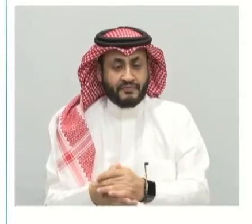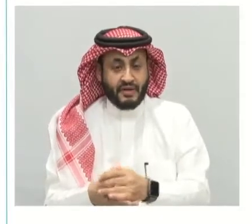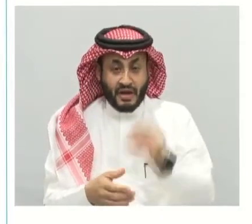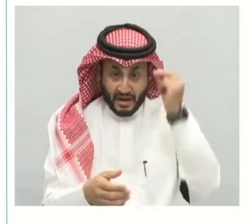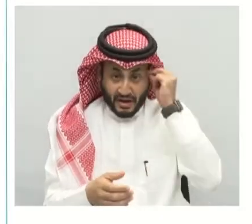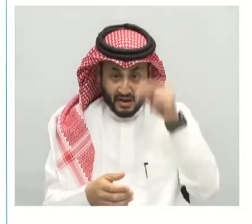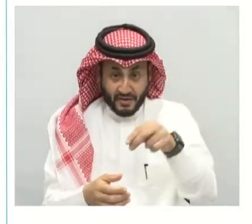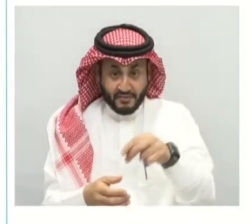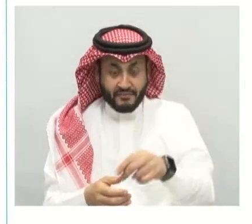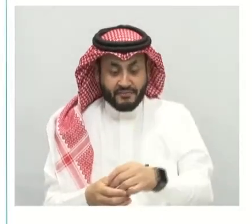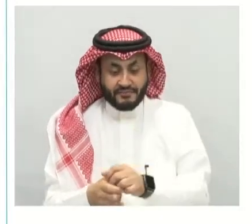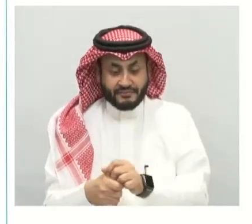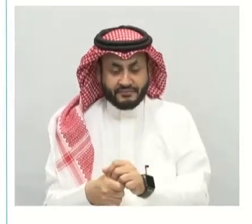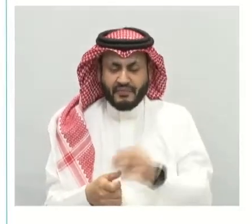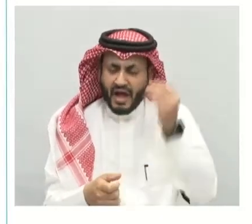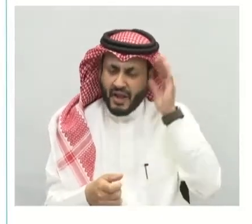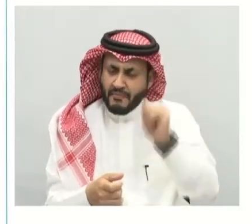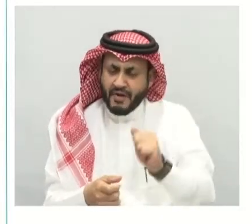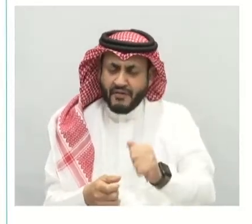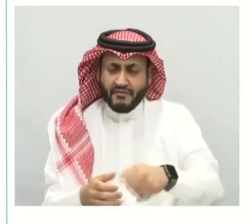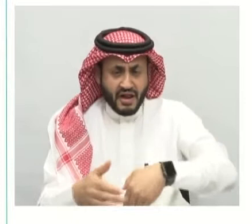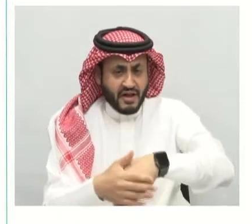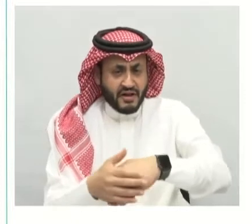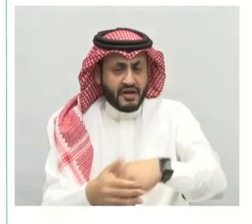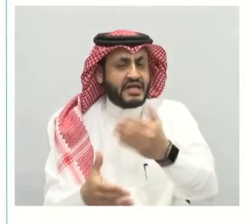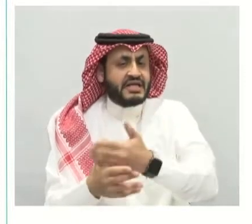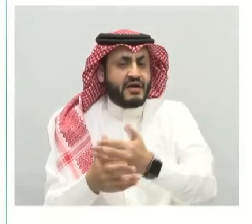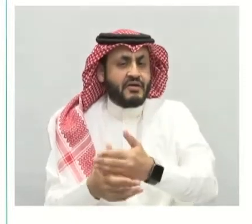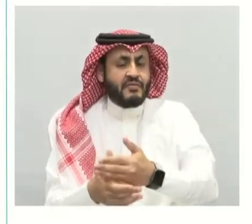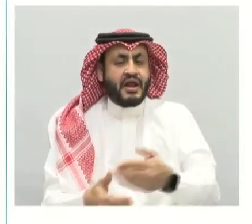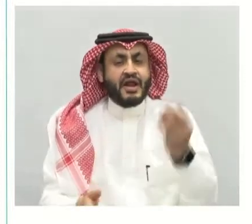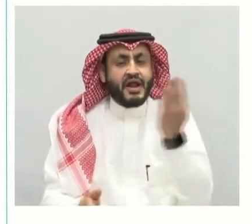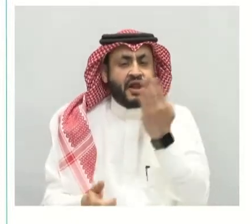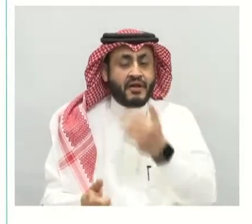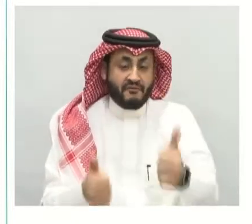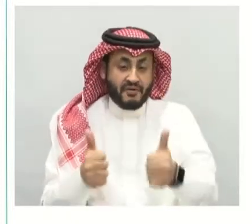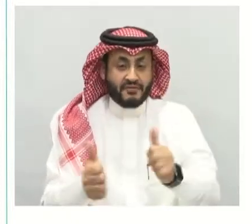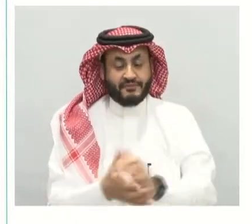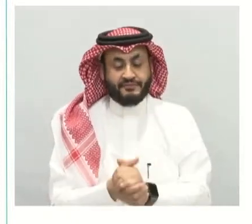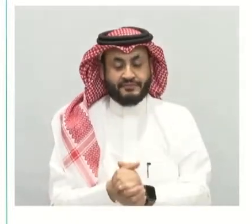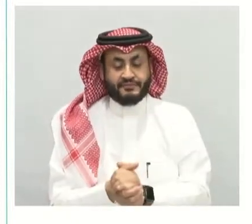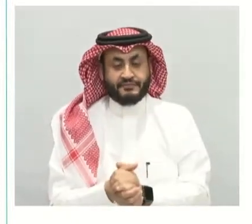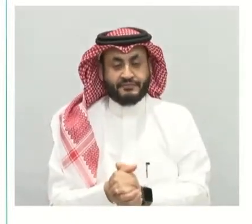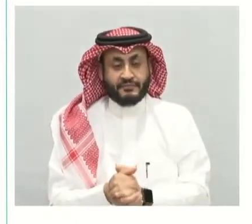I'm studying for a test. So as we have learned before, can could be